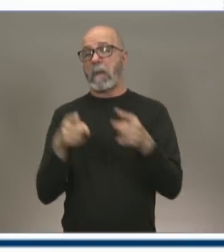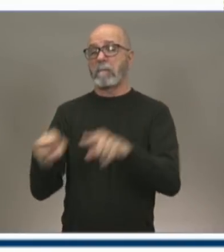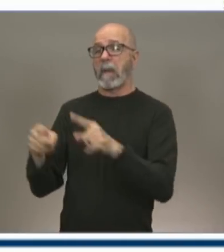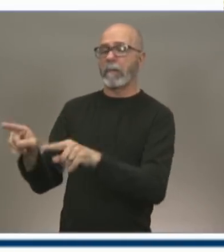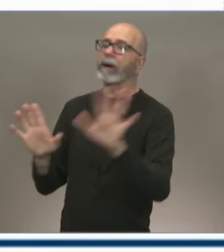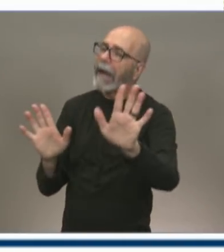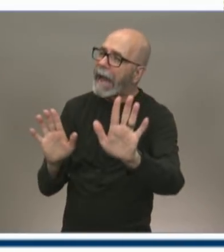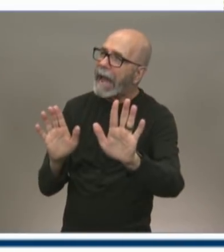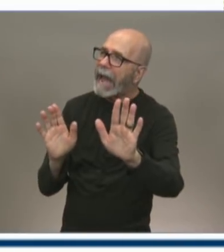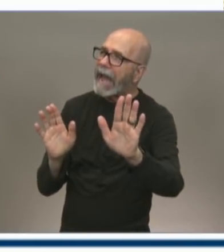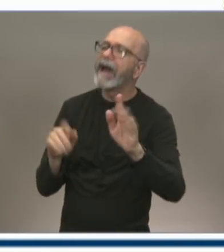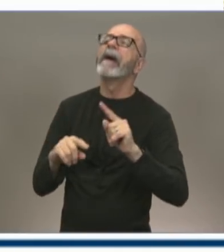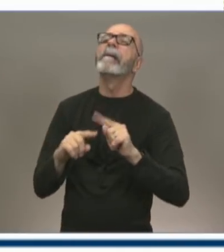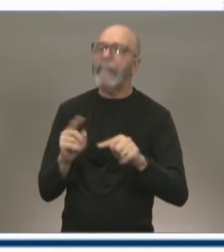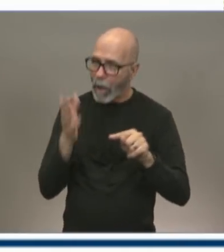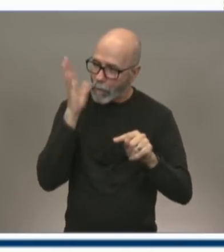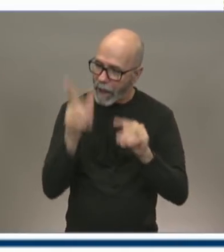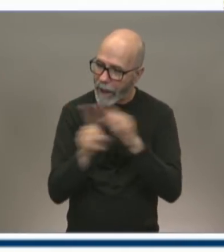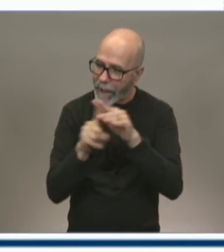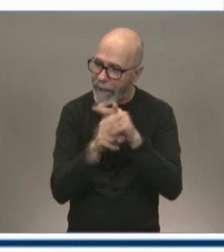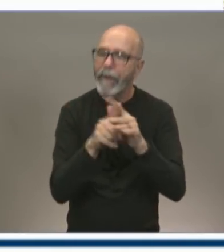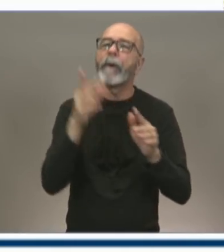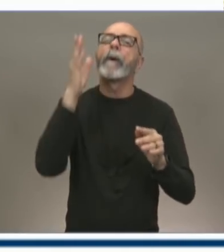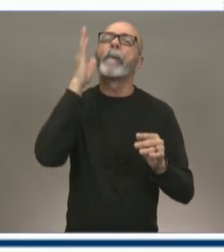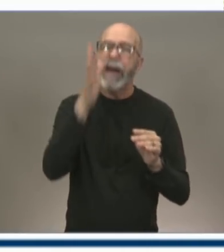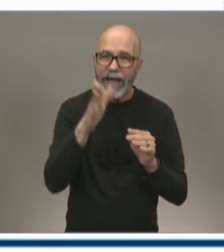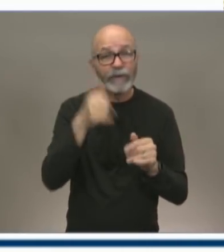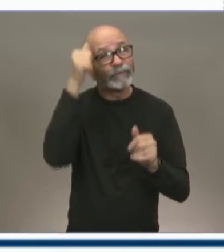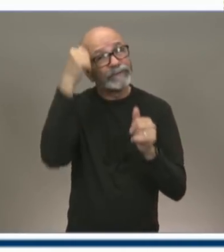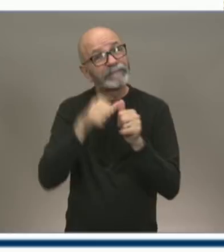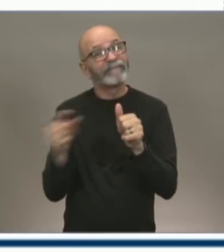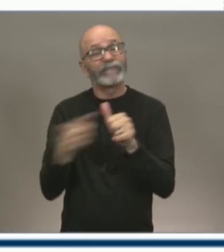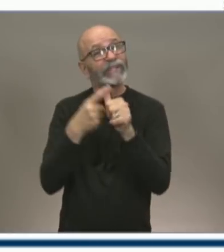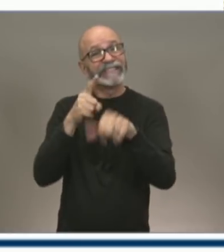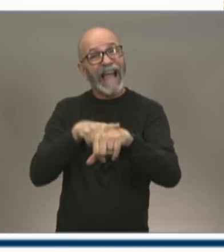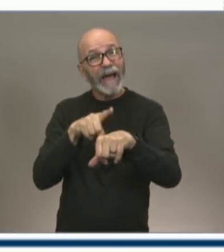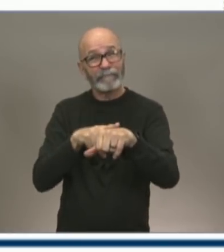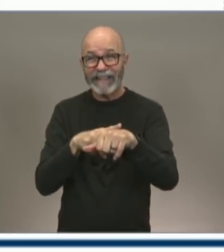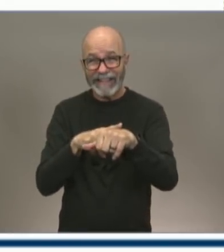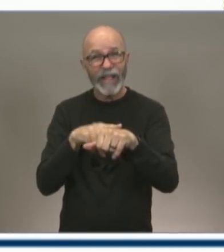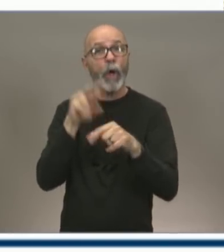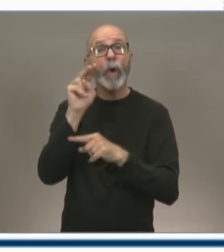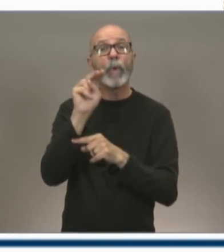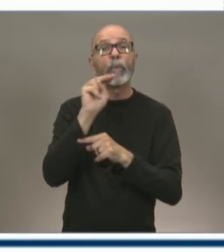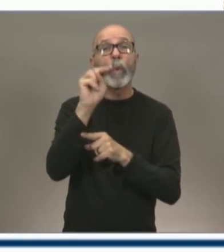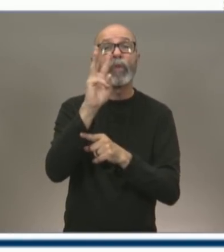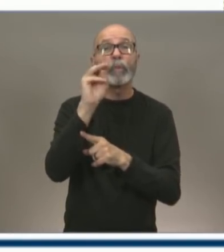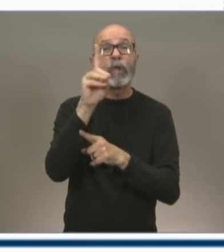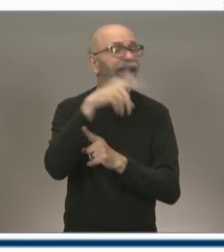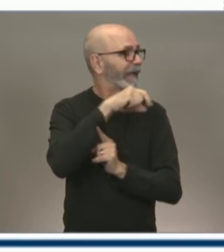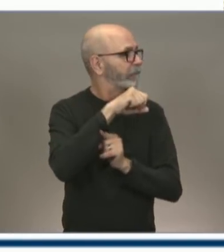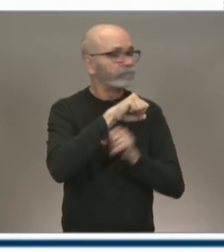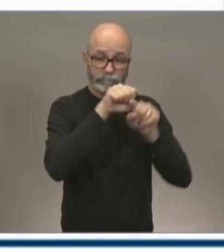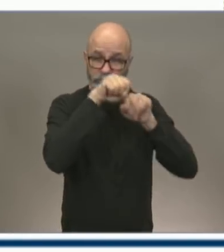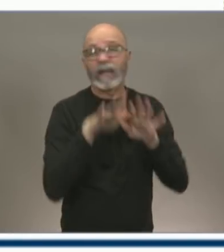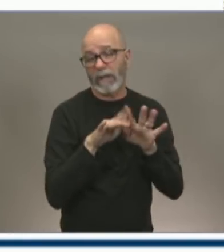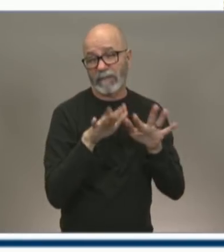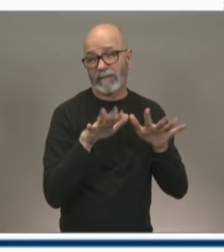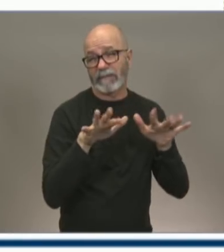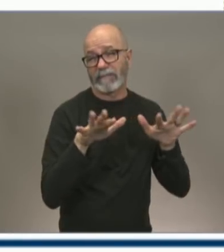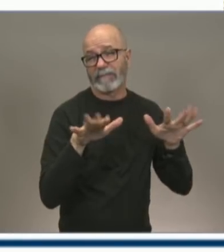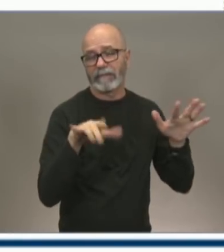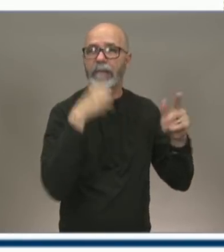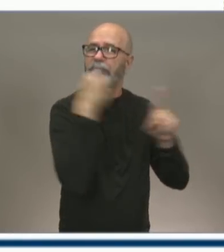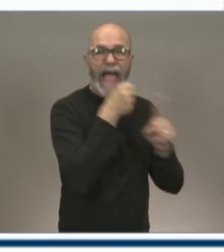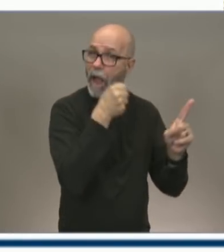hold. Think back to the first wave and the tragic situation at Northwood, when the virus got into our long-term care facility and